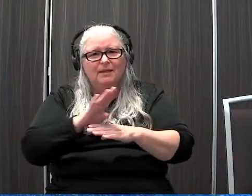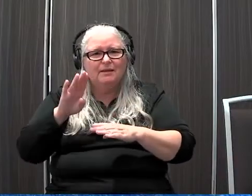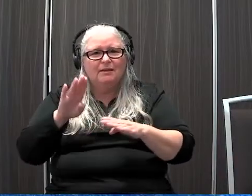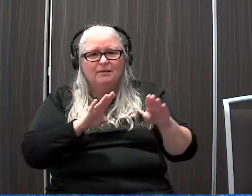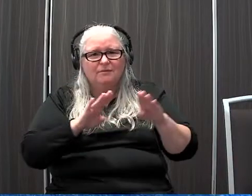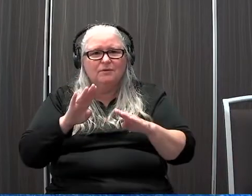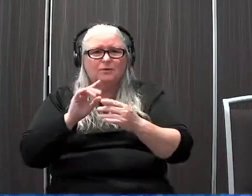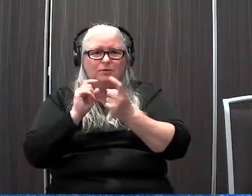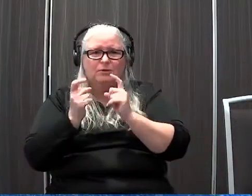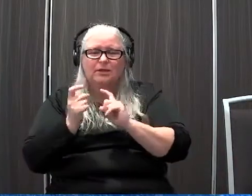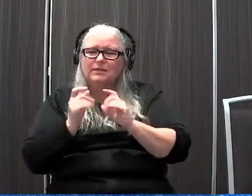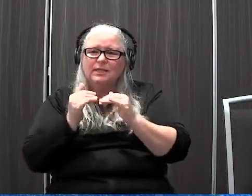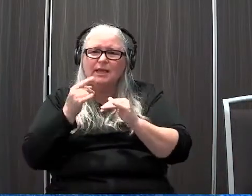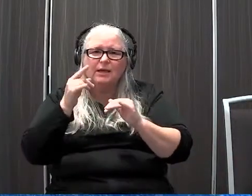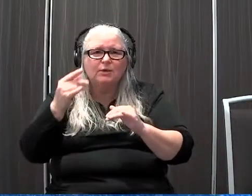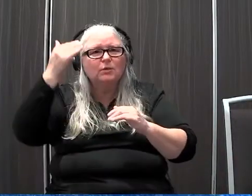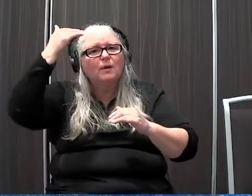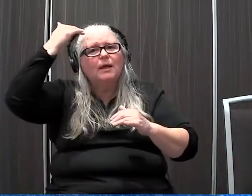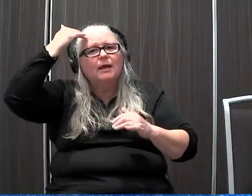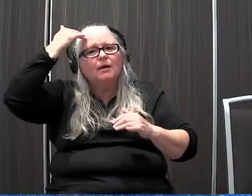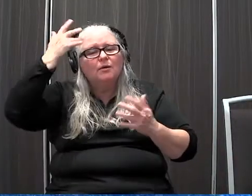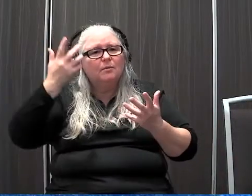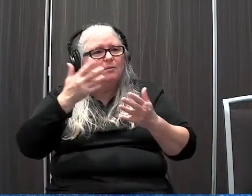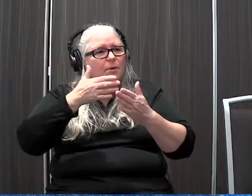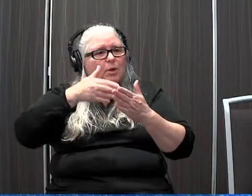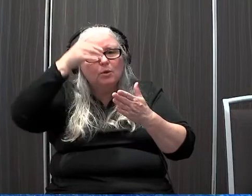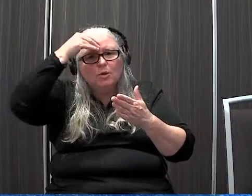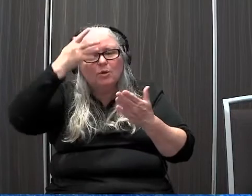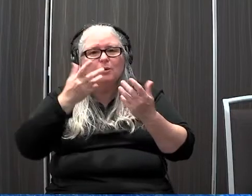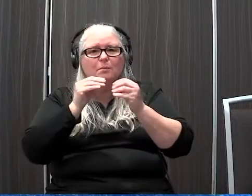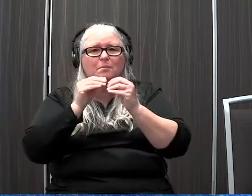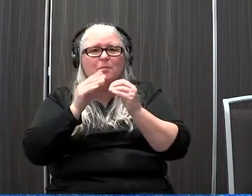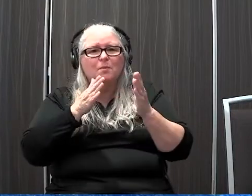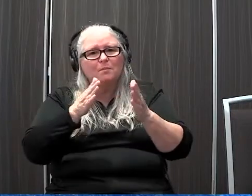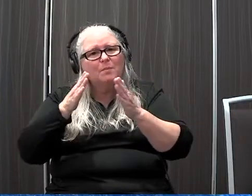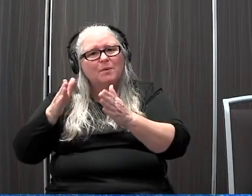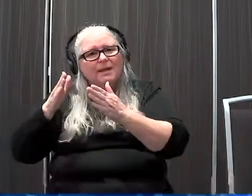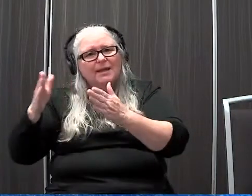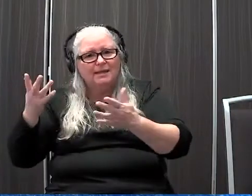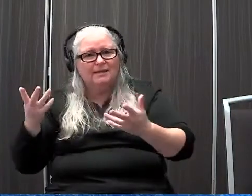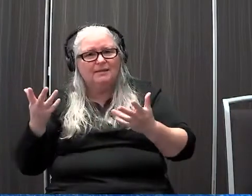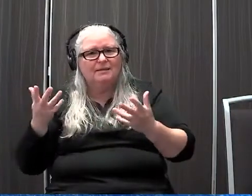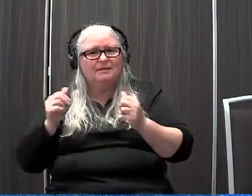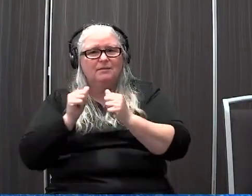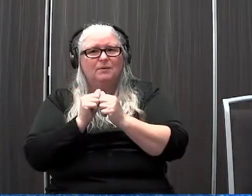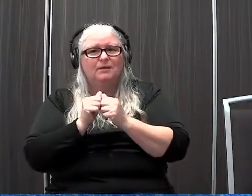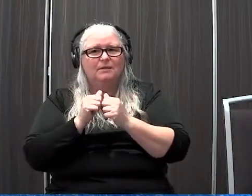on that to help them learn some more ways that are more understandable to a wider audience.